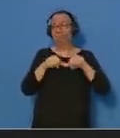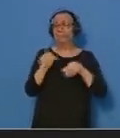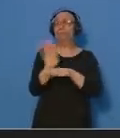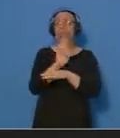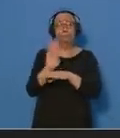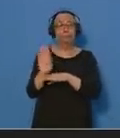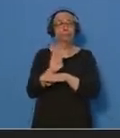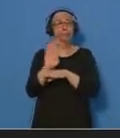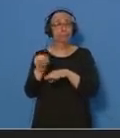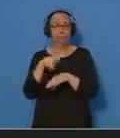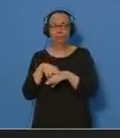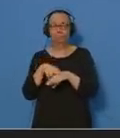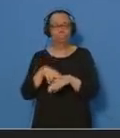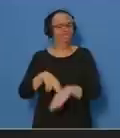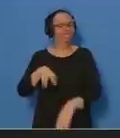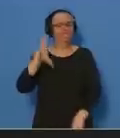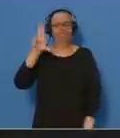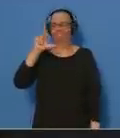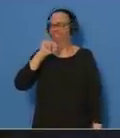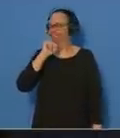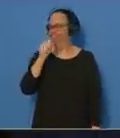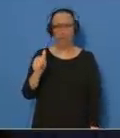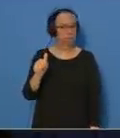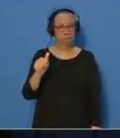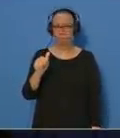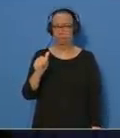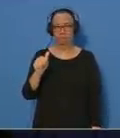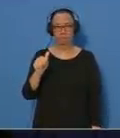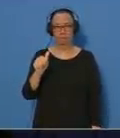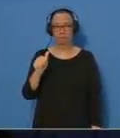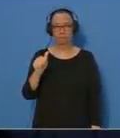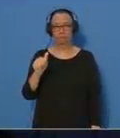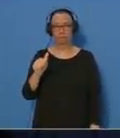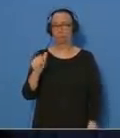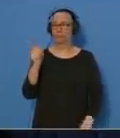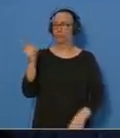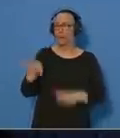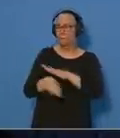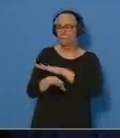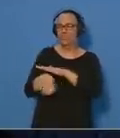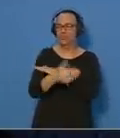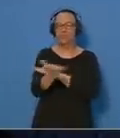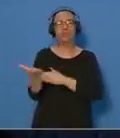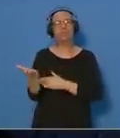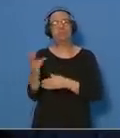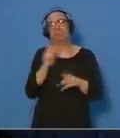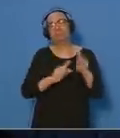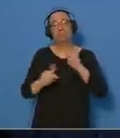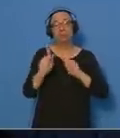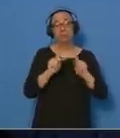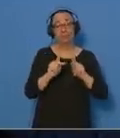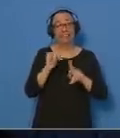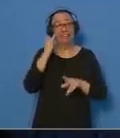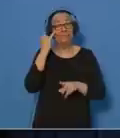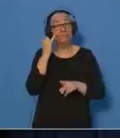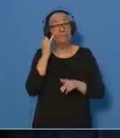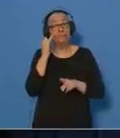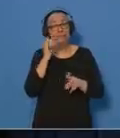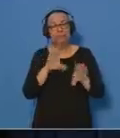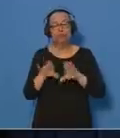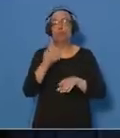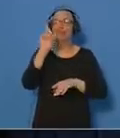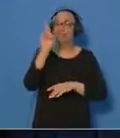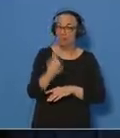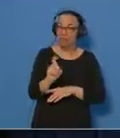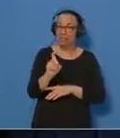usual. It is not. Okay. Based on those things, and if people do what they should be doing,